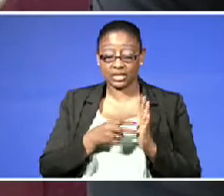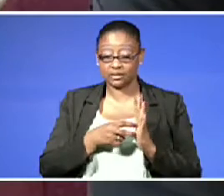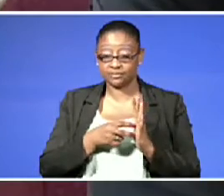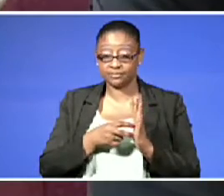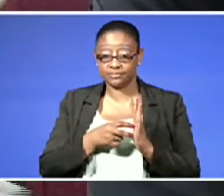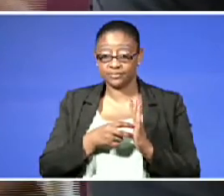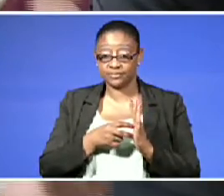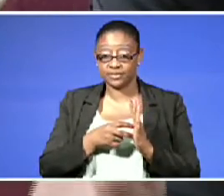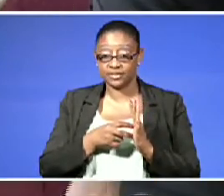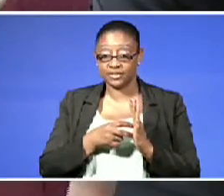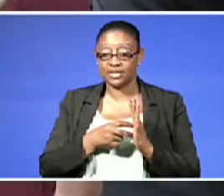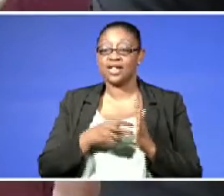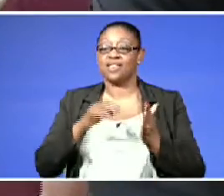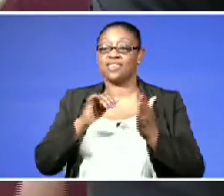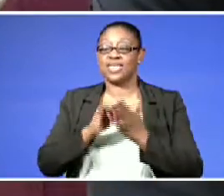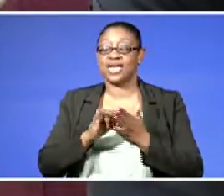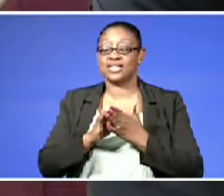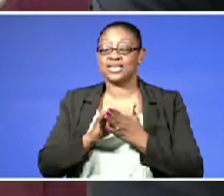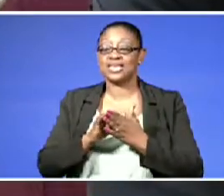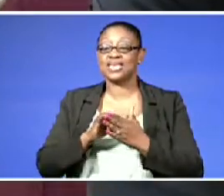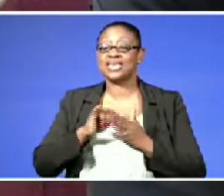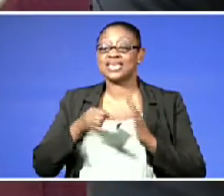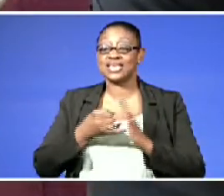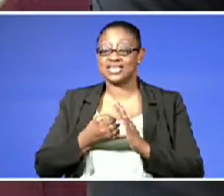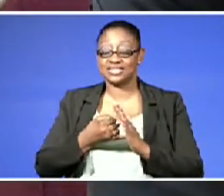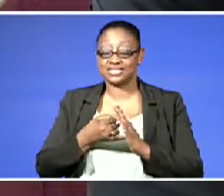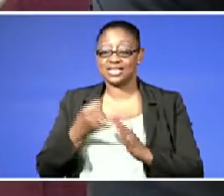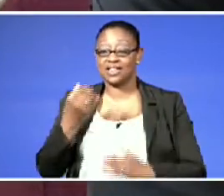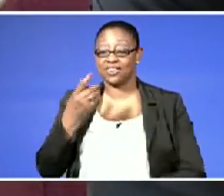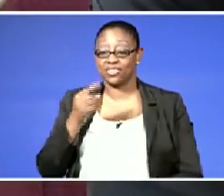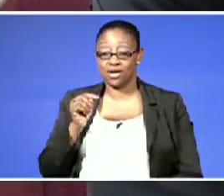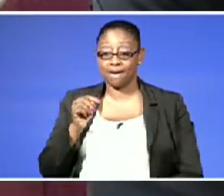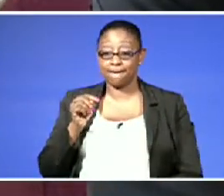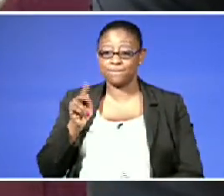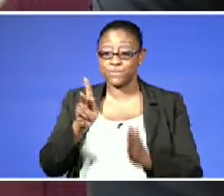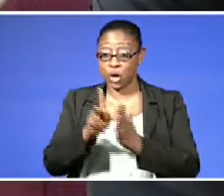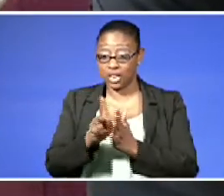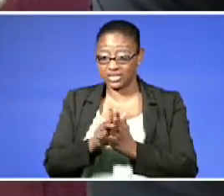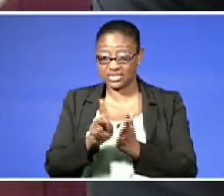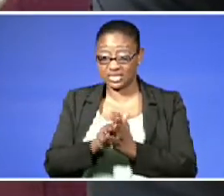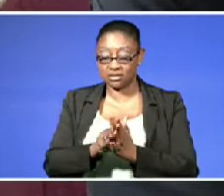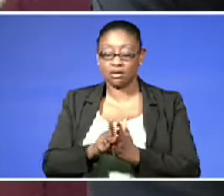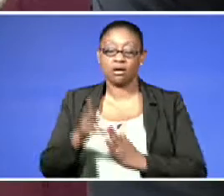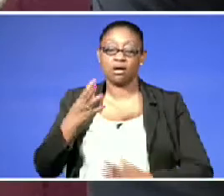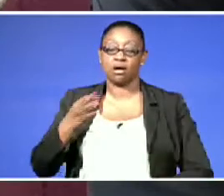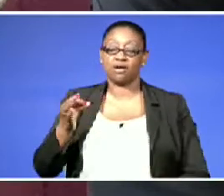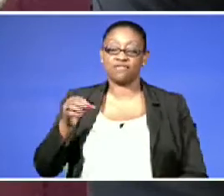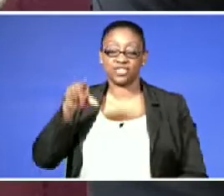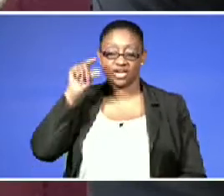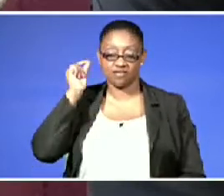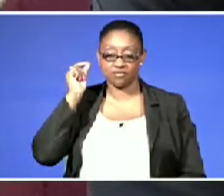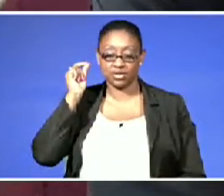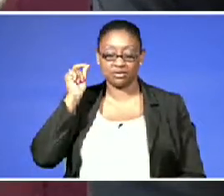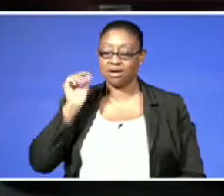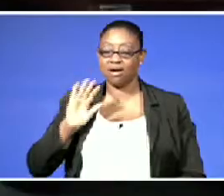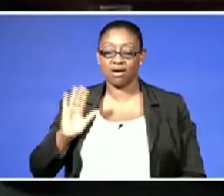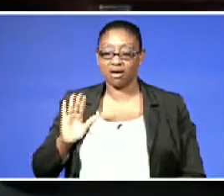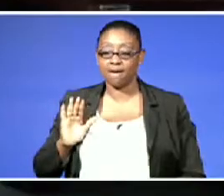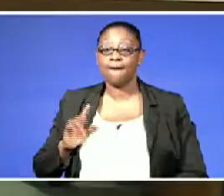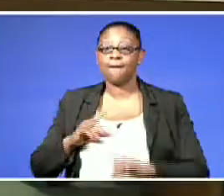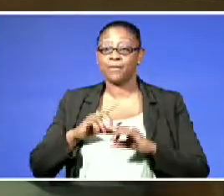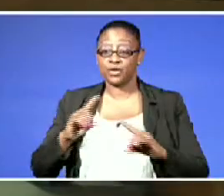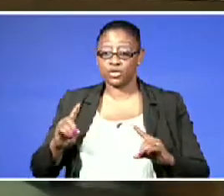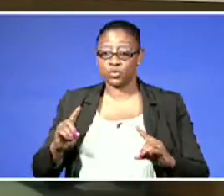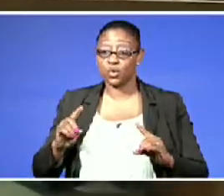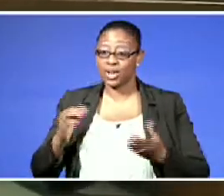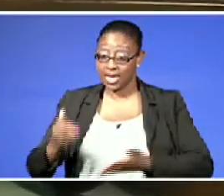the overall policy of the government, that there is any retreat from the commitment of the government to enforce the immigration laws. It's not